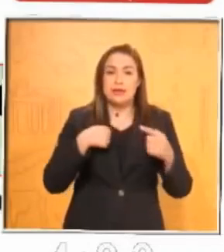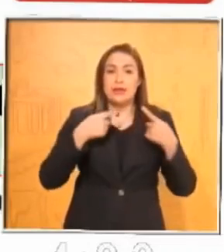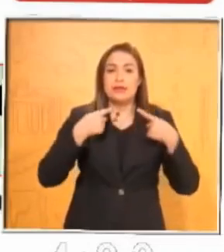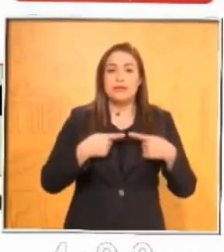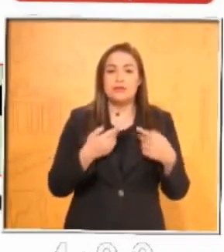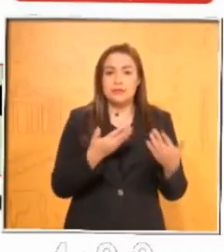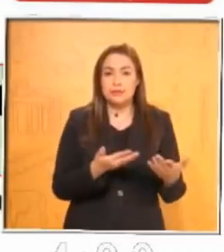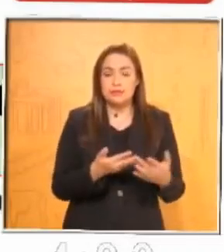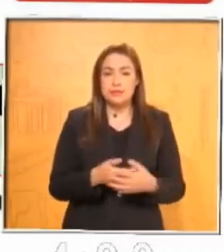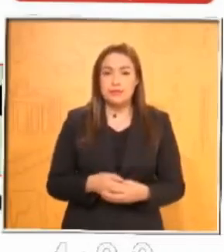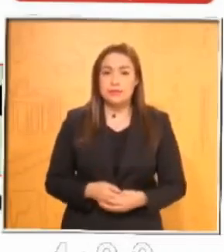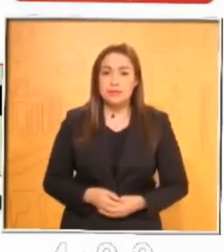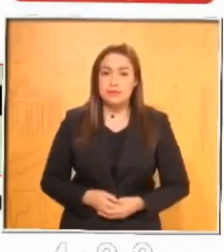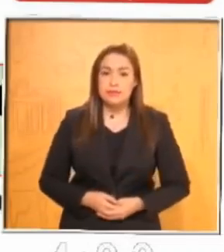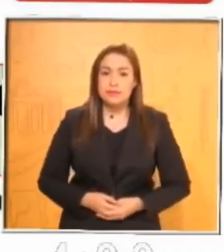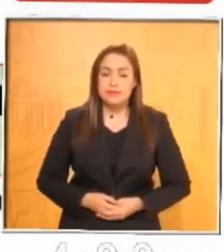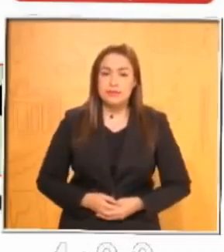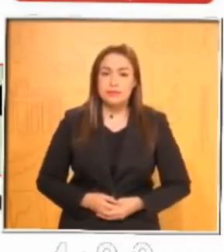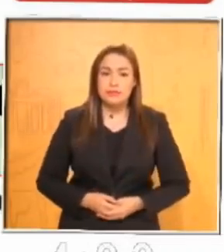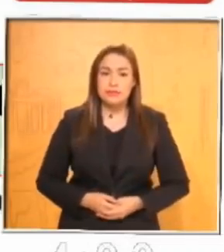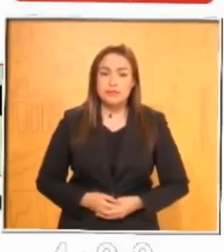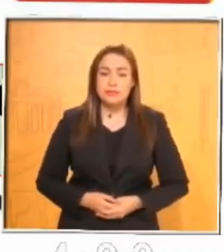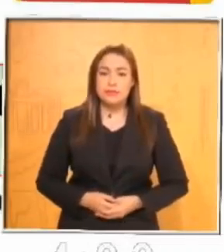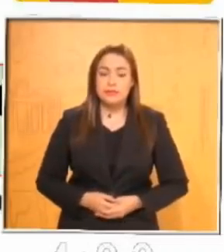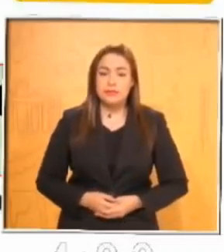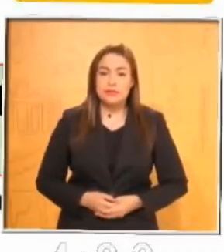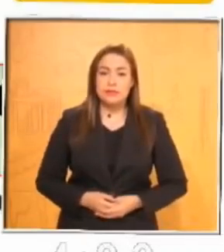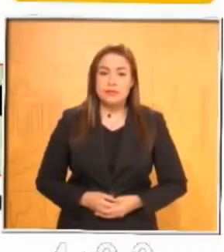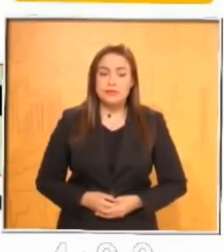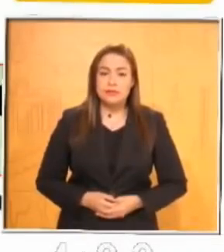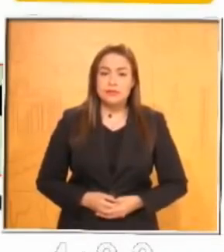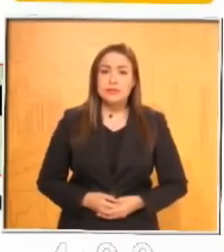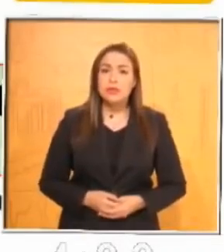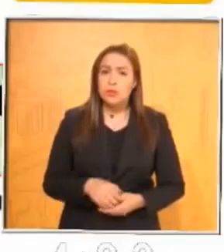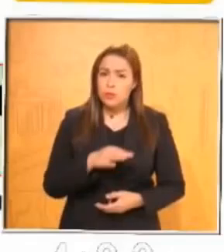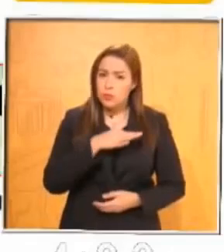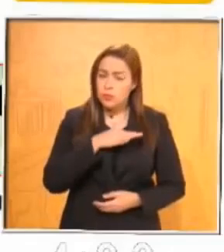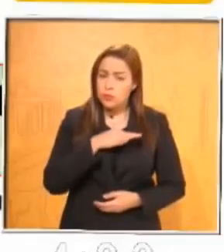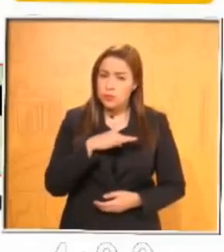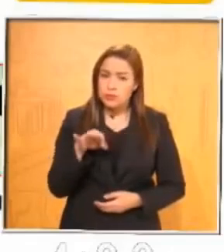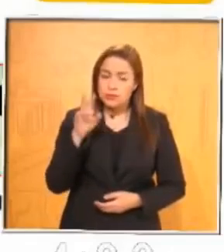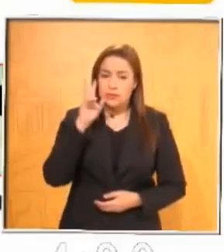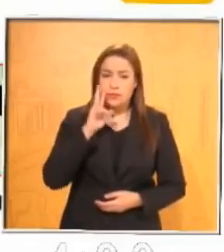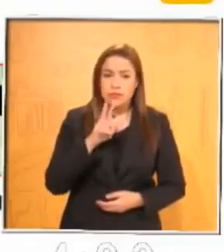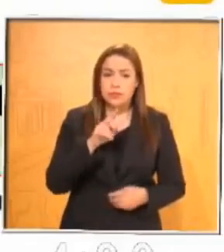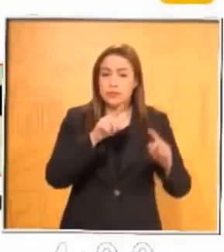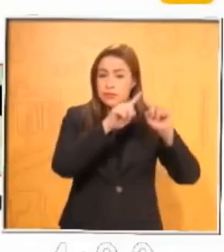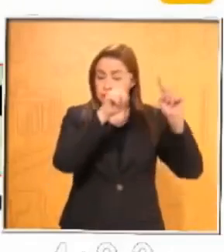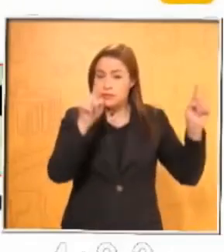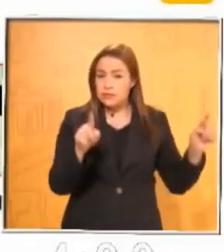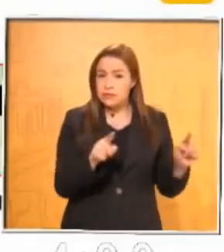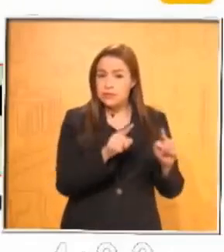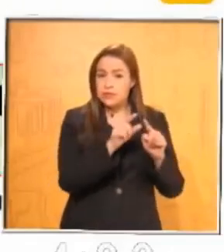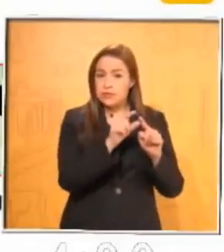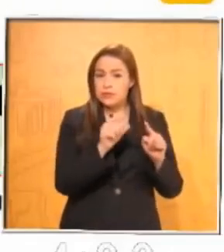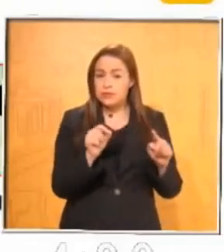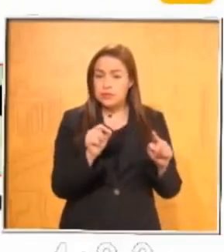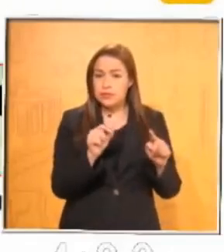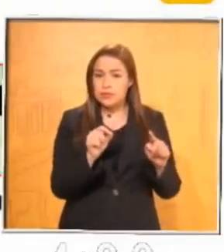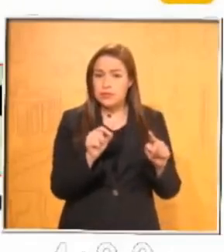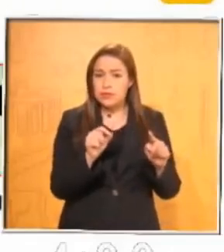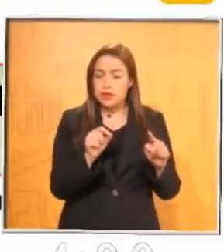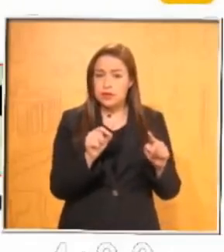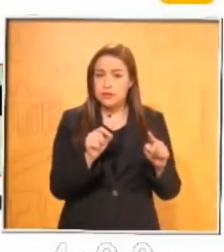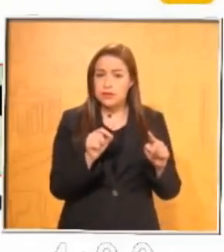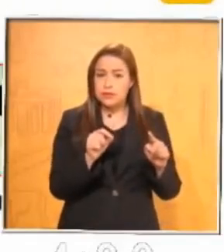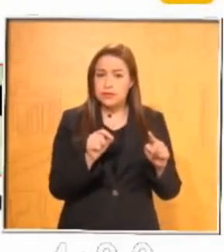bubbles. Beside of the screams of a character, you can find the scream bubbles when you want to write